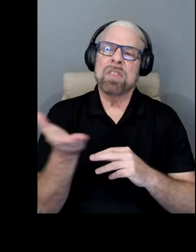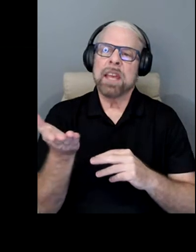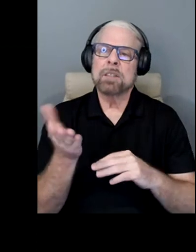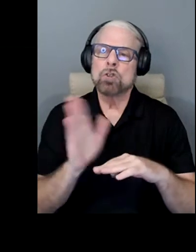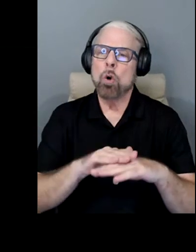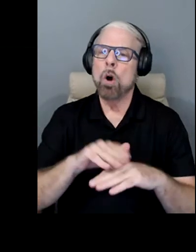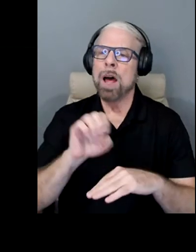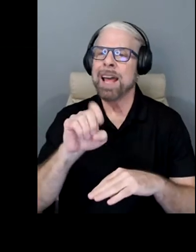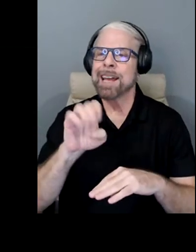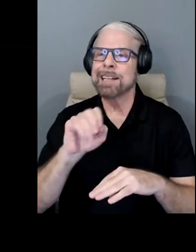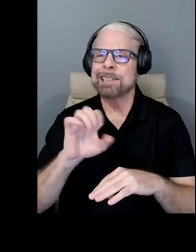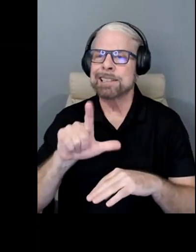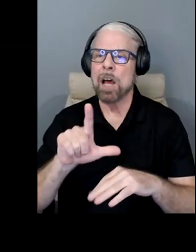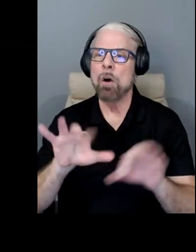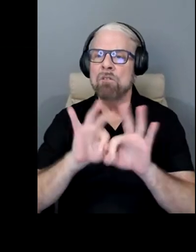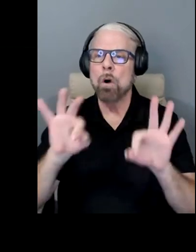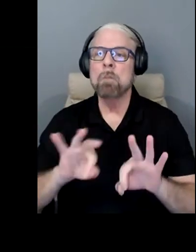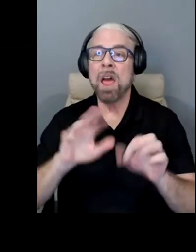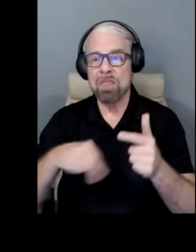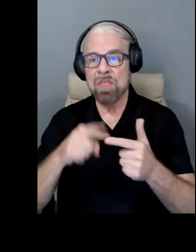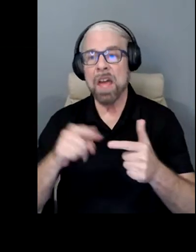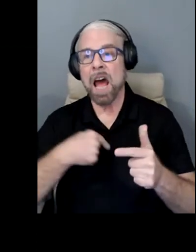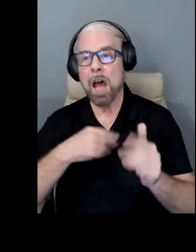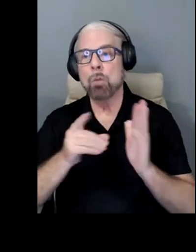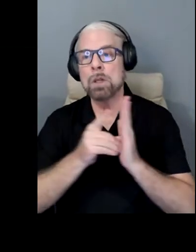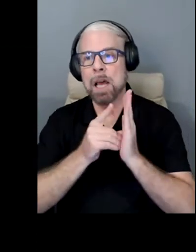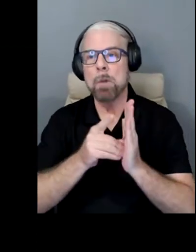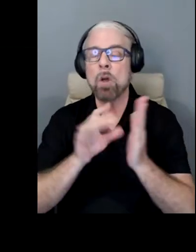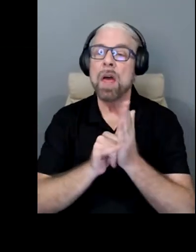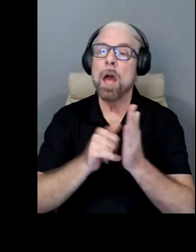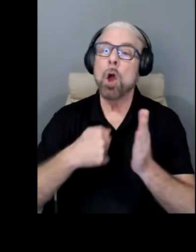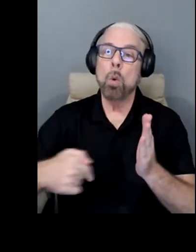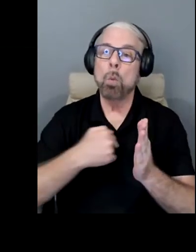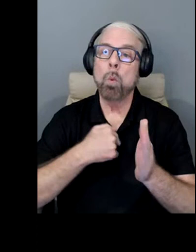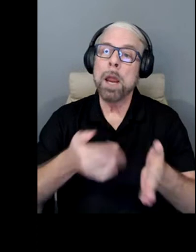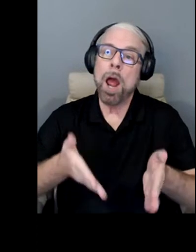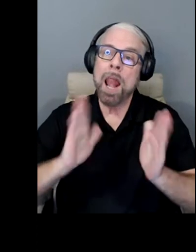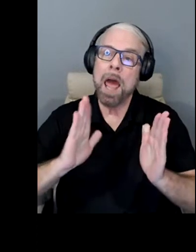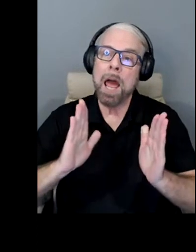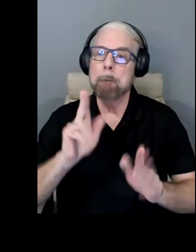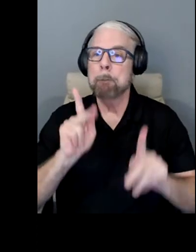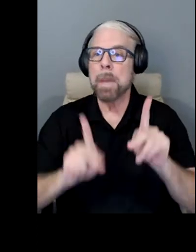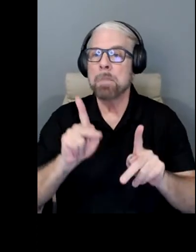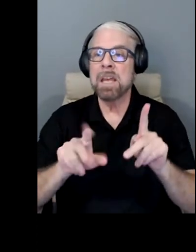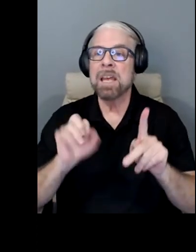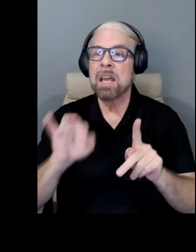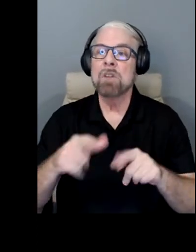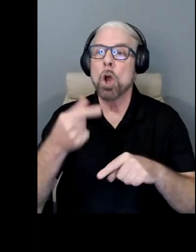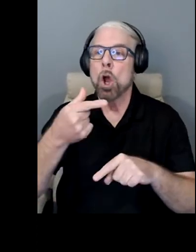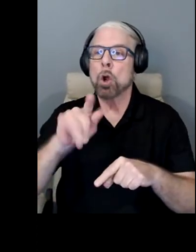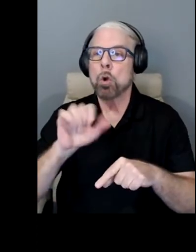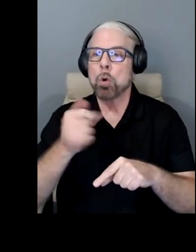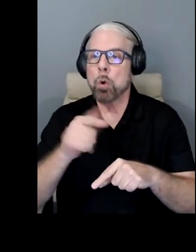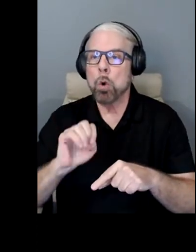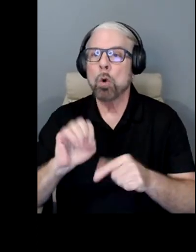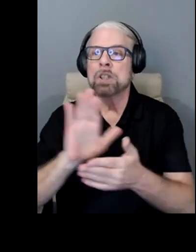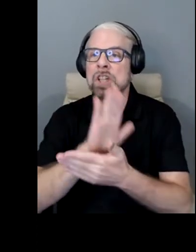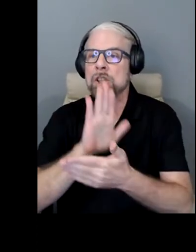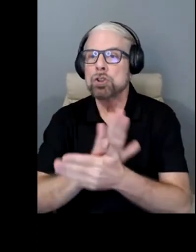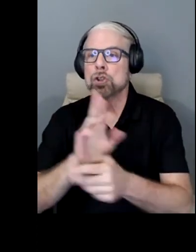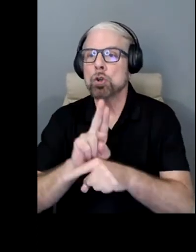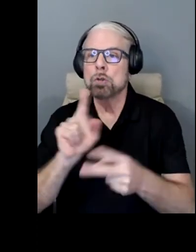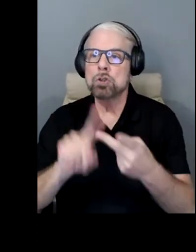the Excel form, and then we'll actually demo it. We are allowing folks, if you are a Google Sheets user or an Apple Numbers